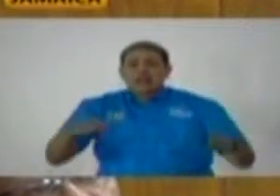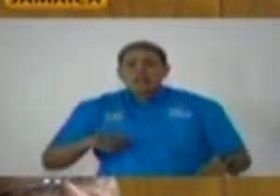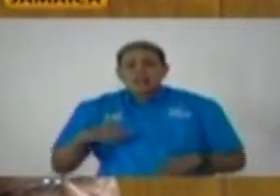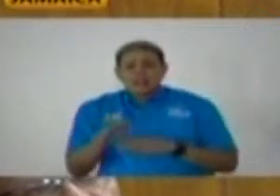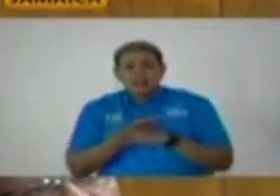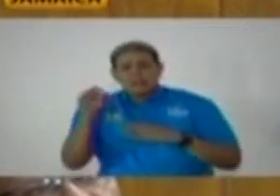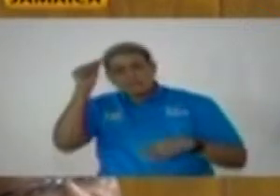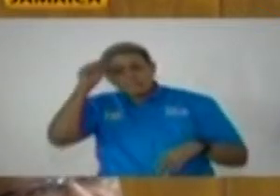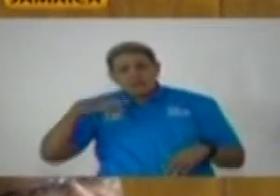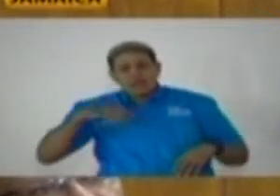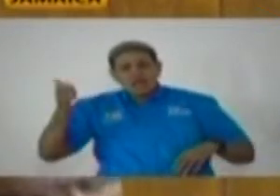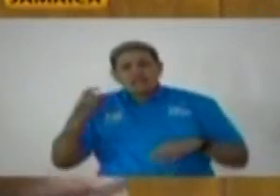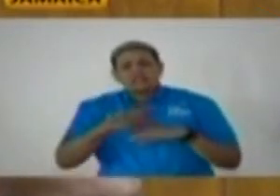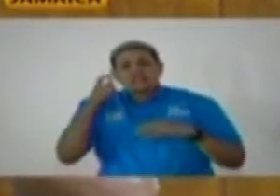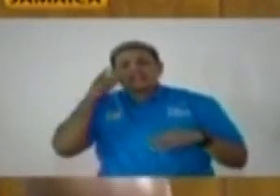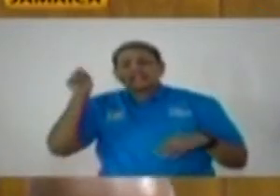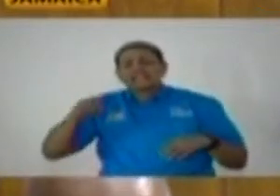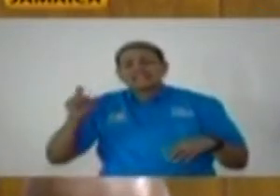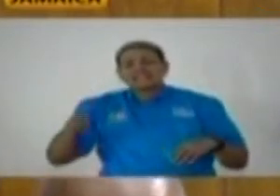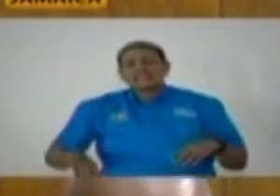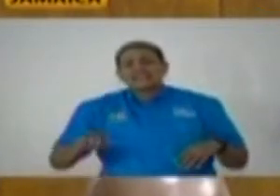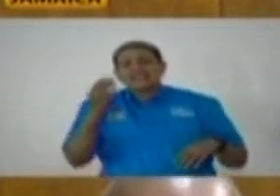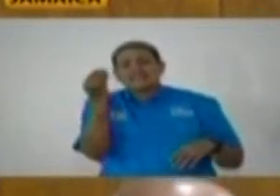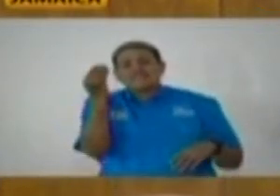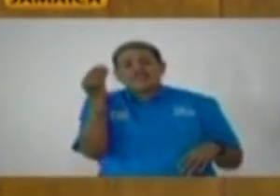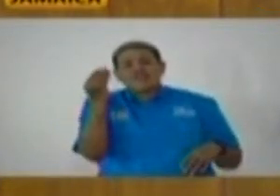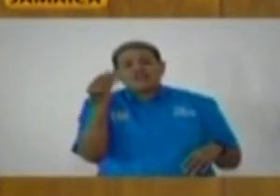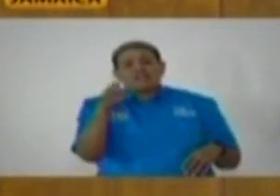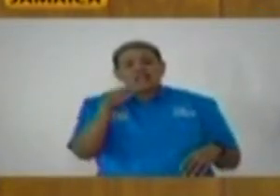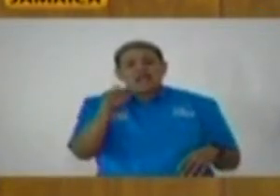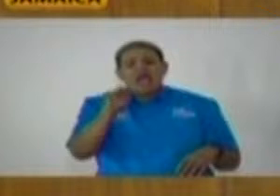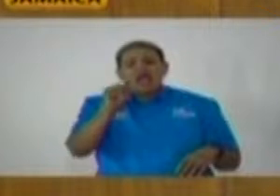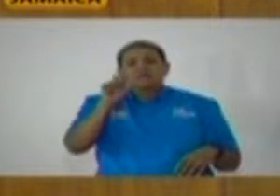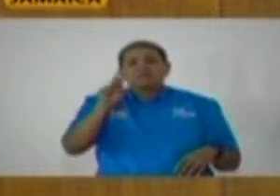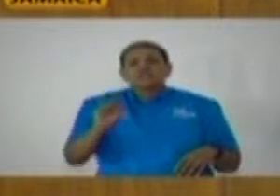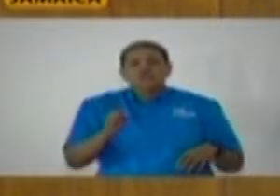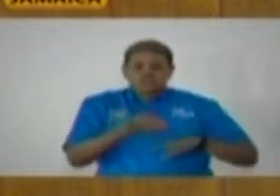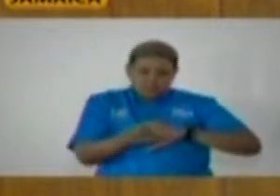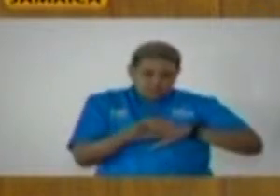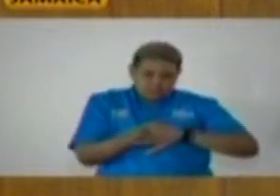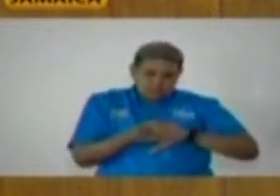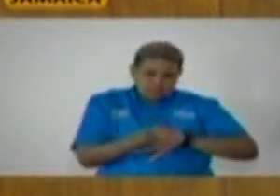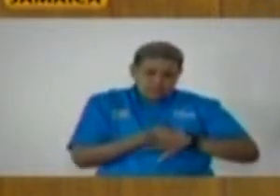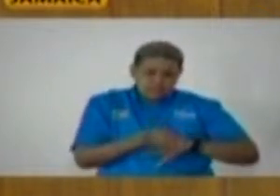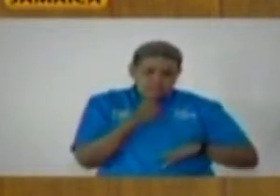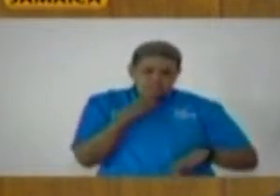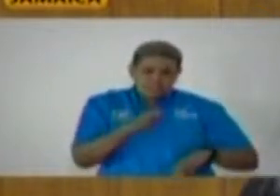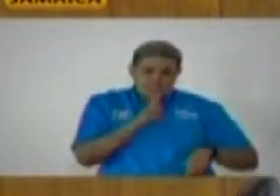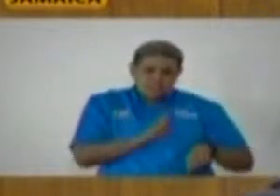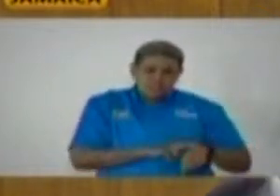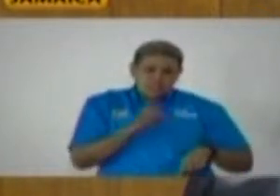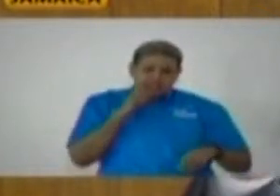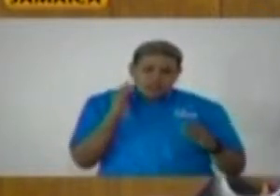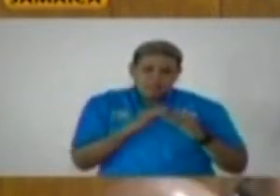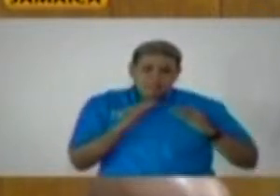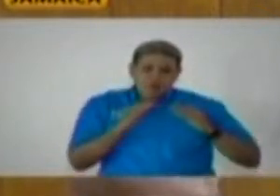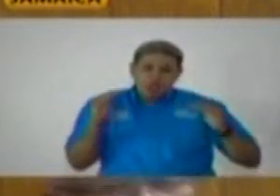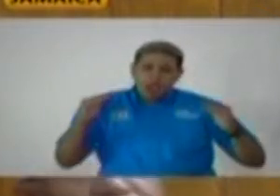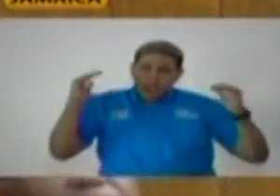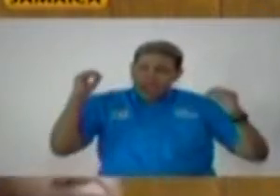businessman the other day who said he needed 14 carpenters. Not the normal carpenter, some more